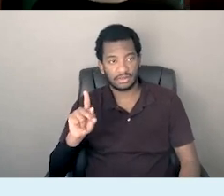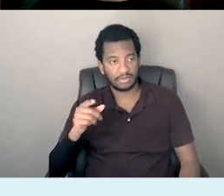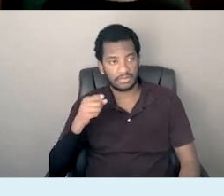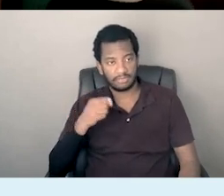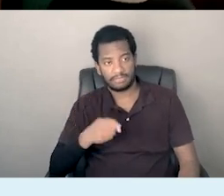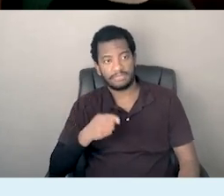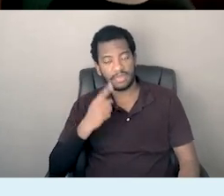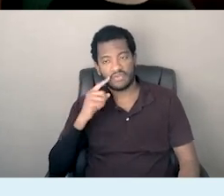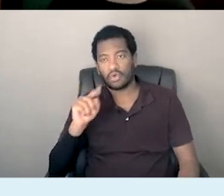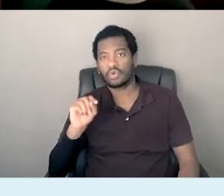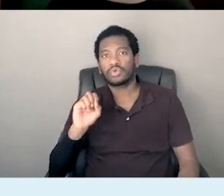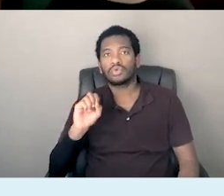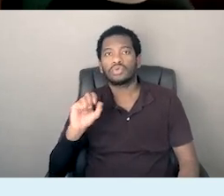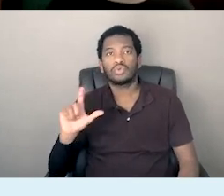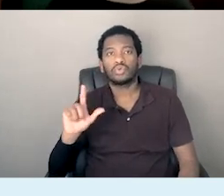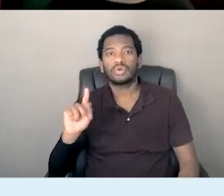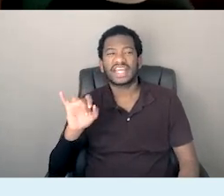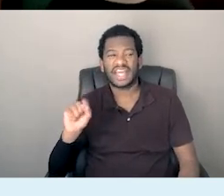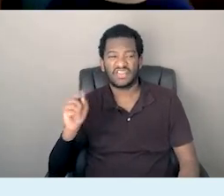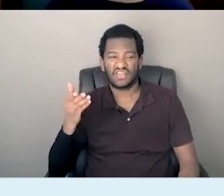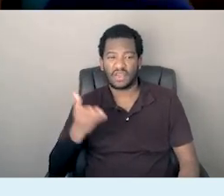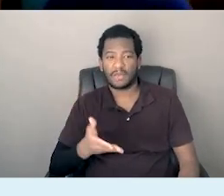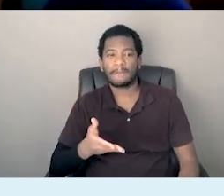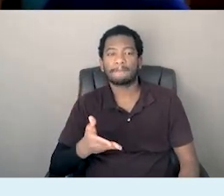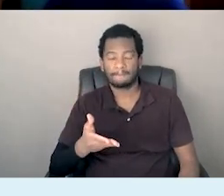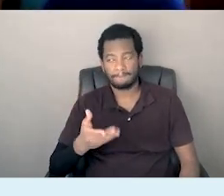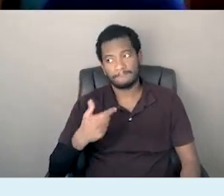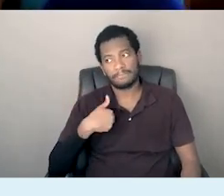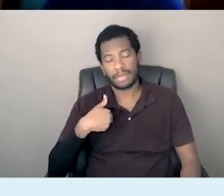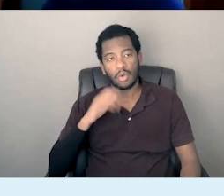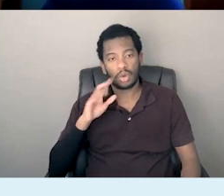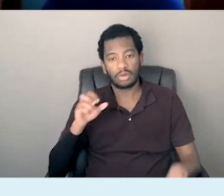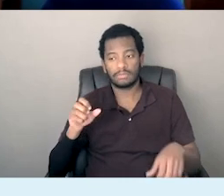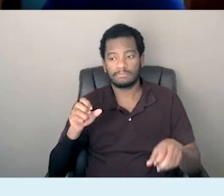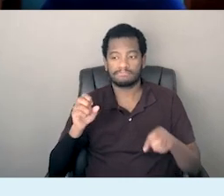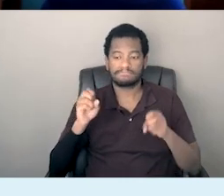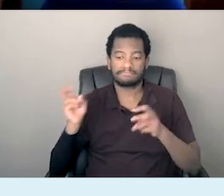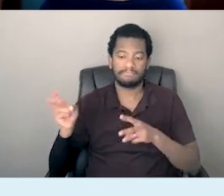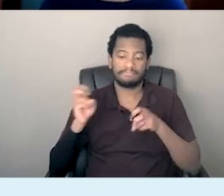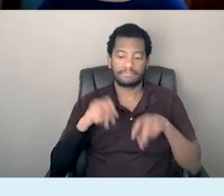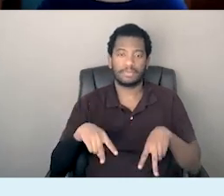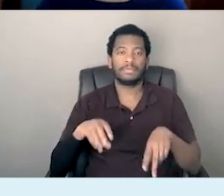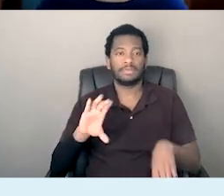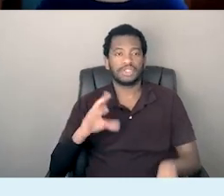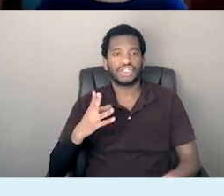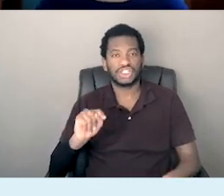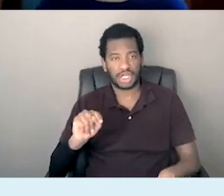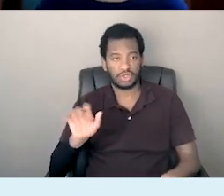here. I will also stick that in the chat so that you have it.